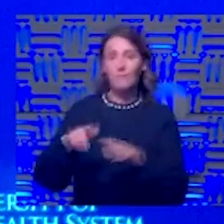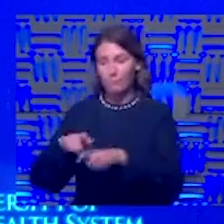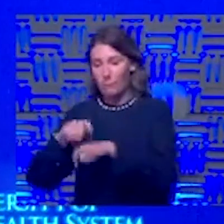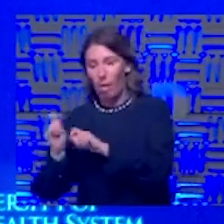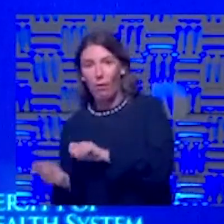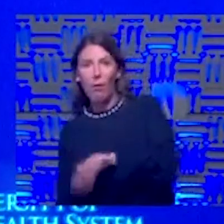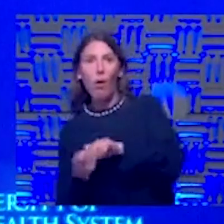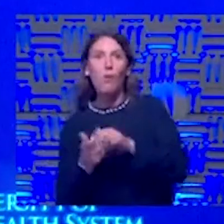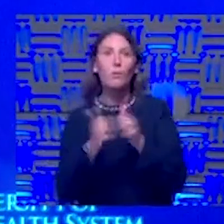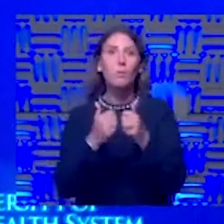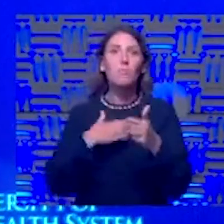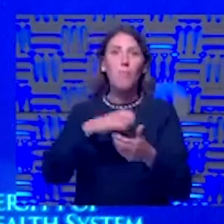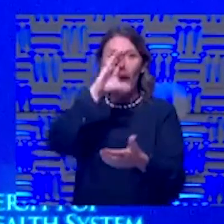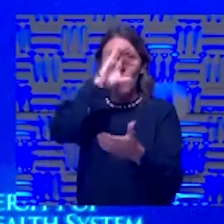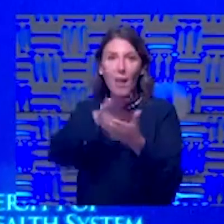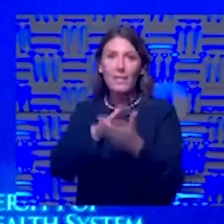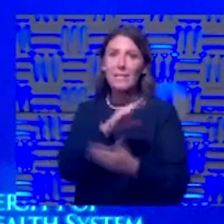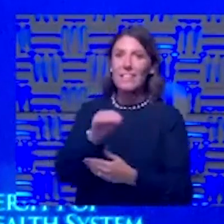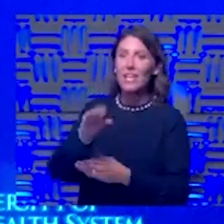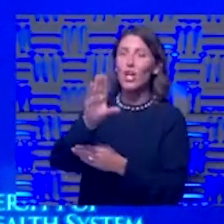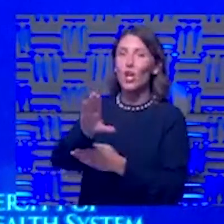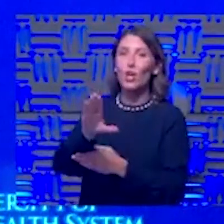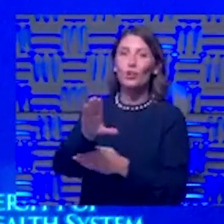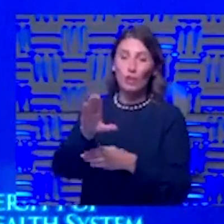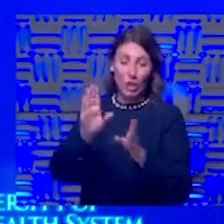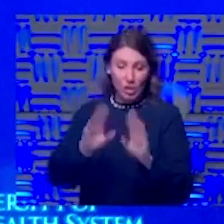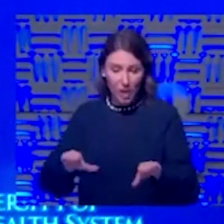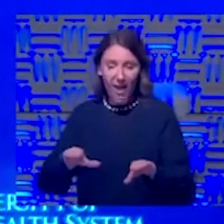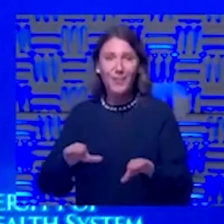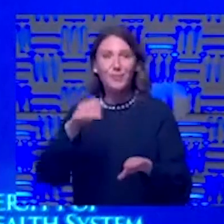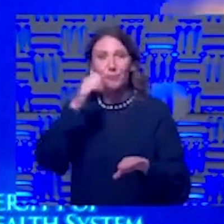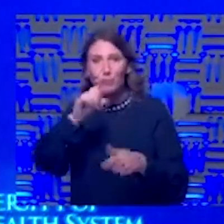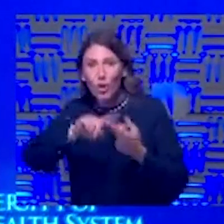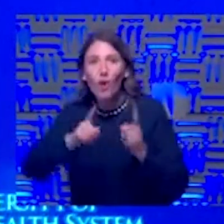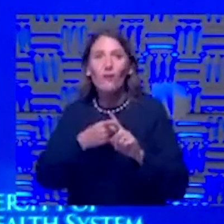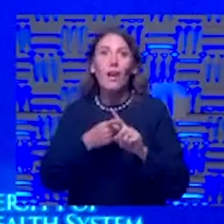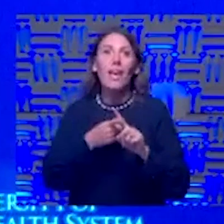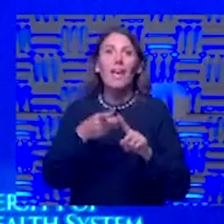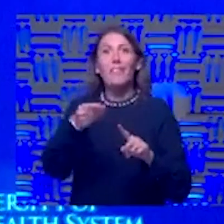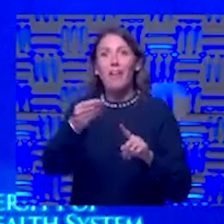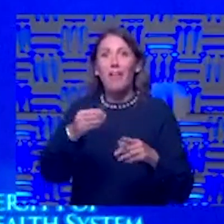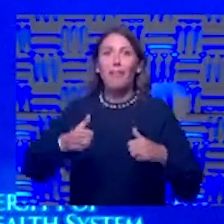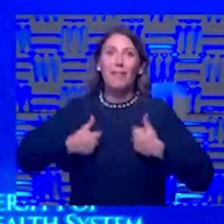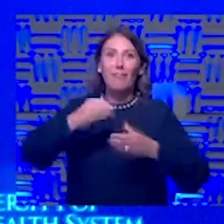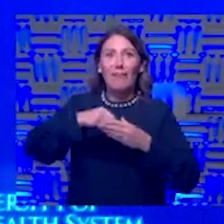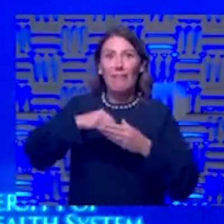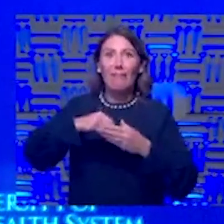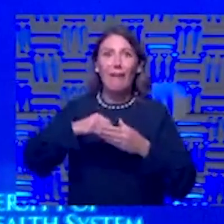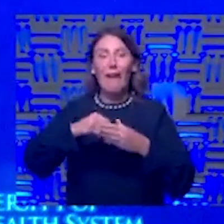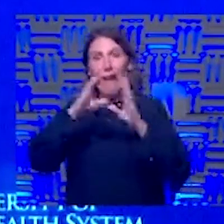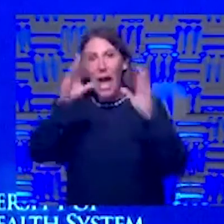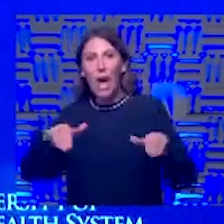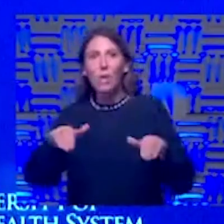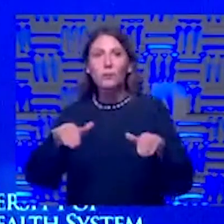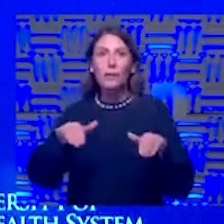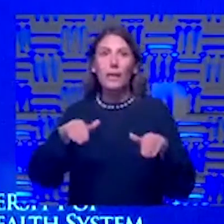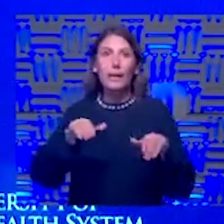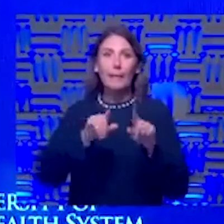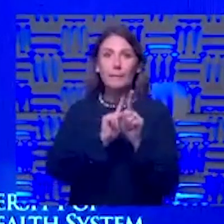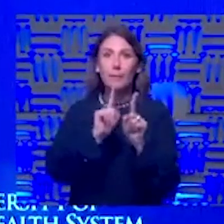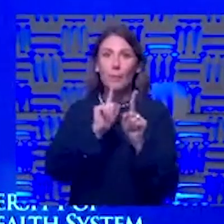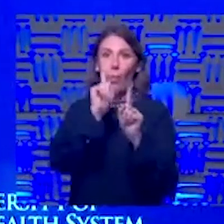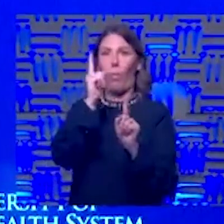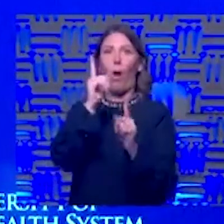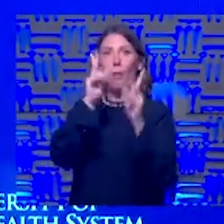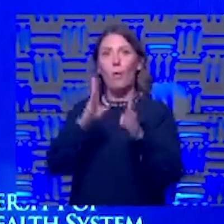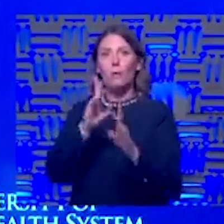that their child, girlfriend, that the child lives in the house, but the girlfriend and the sister had it. So it's like boom, ba boom, ba boom. And so you go, okay, so